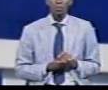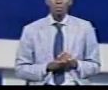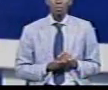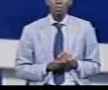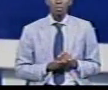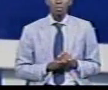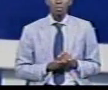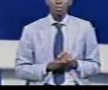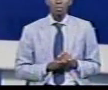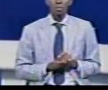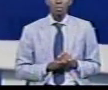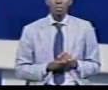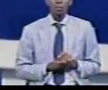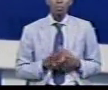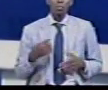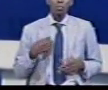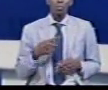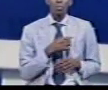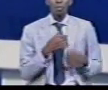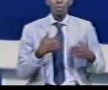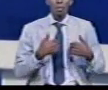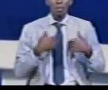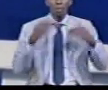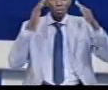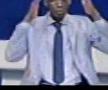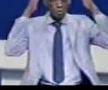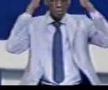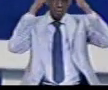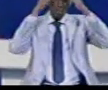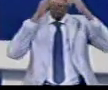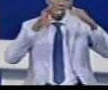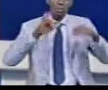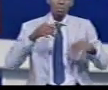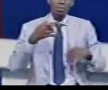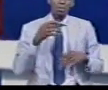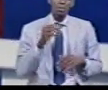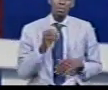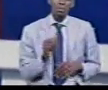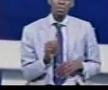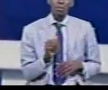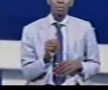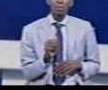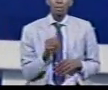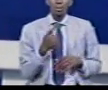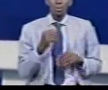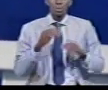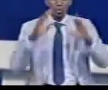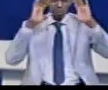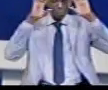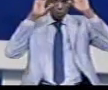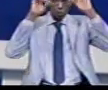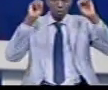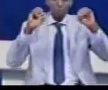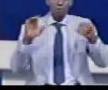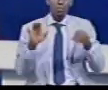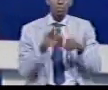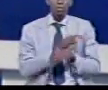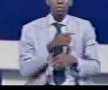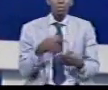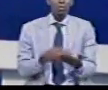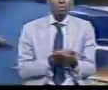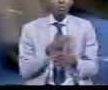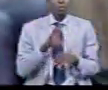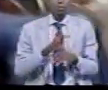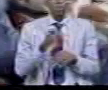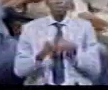We have Bishop Dela Fiagomi, President, Full Gospel Church International.